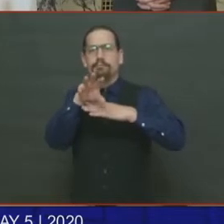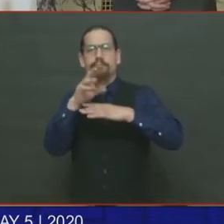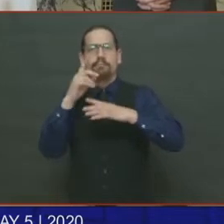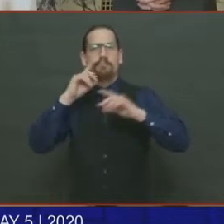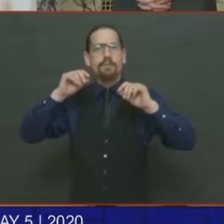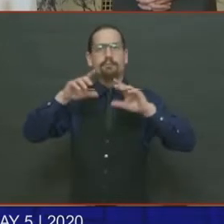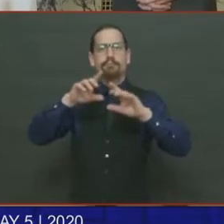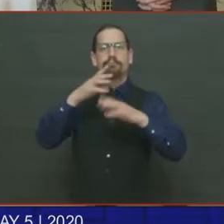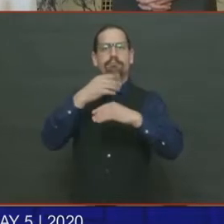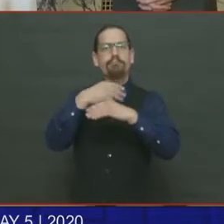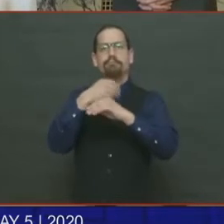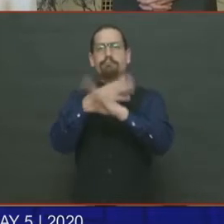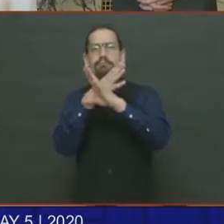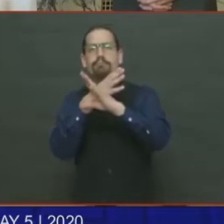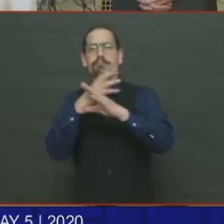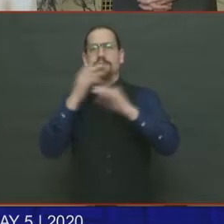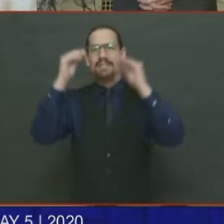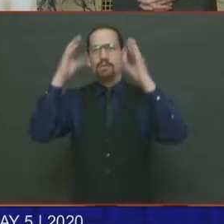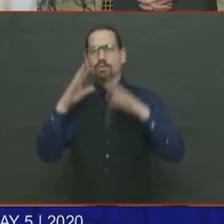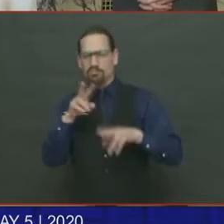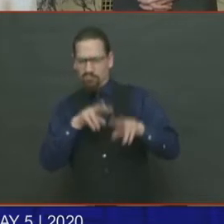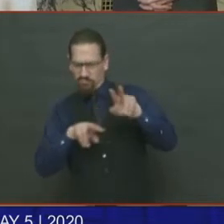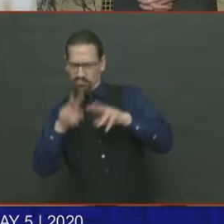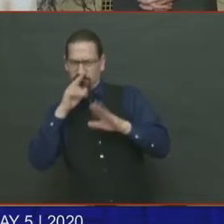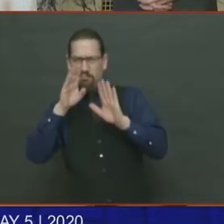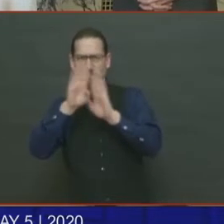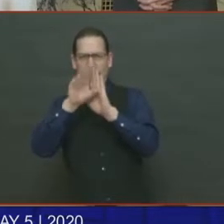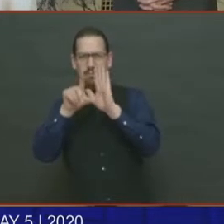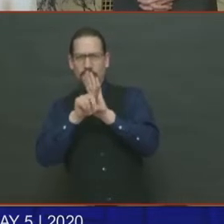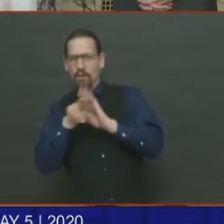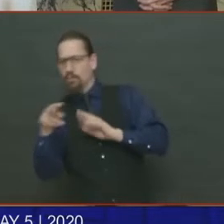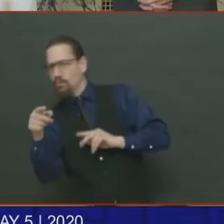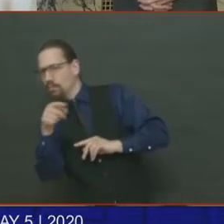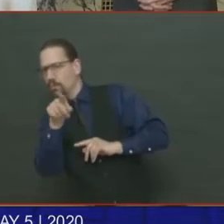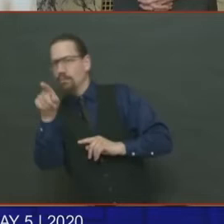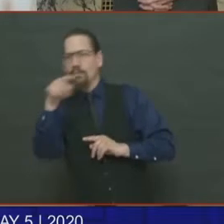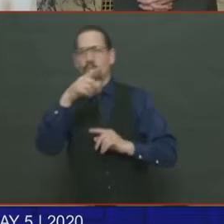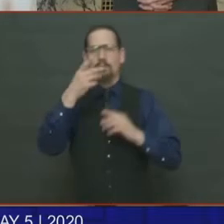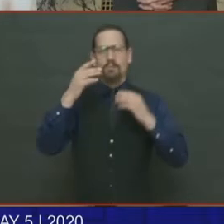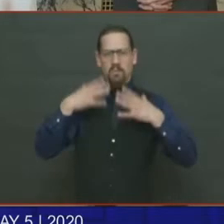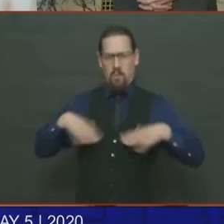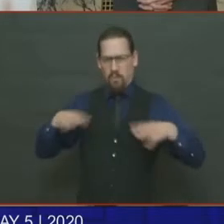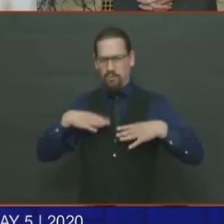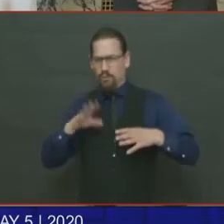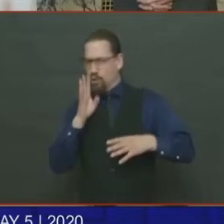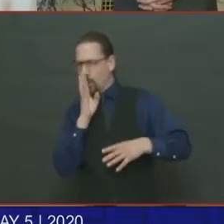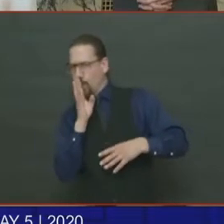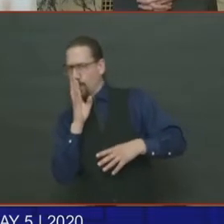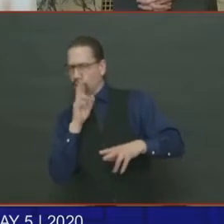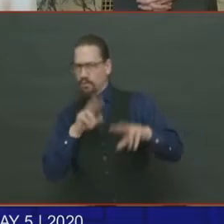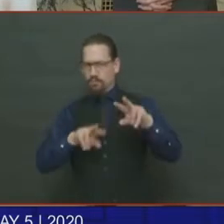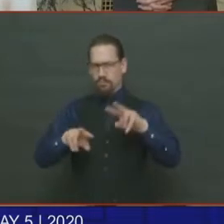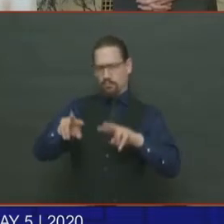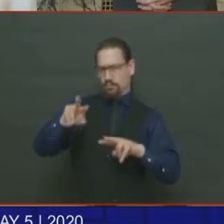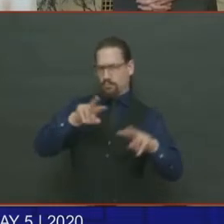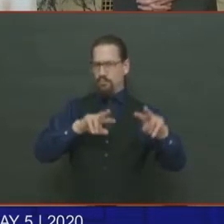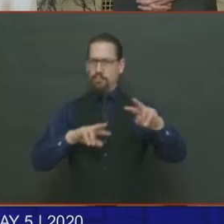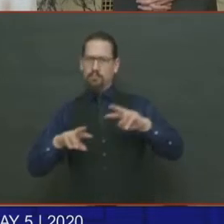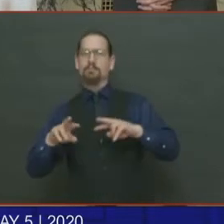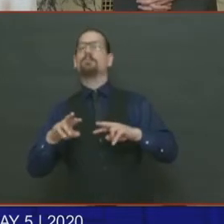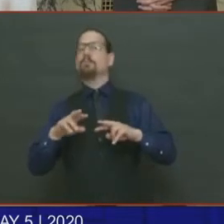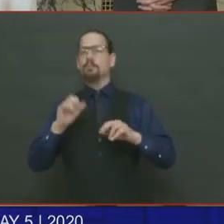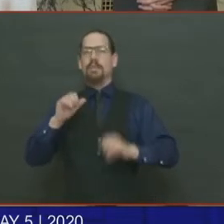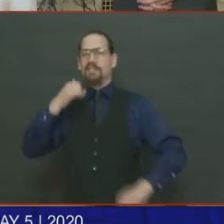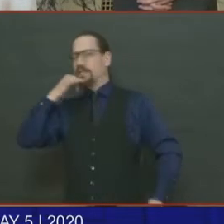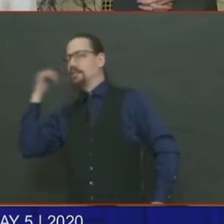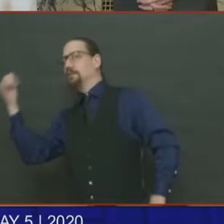folks start to see their pediatricians and primary care providers more regularly, that's another place for kids to reach